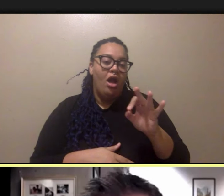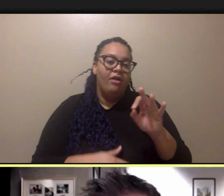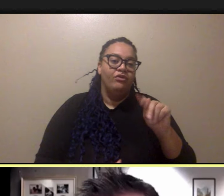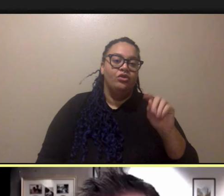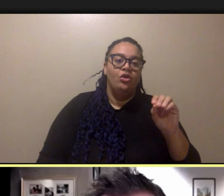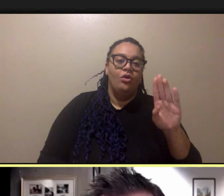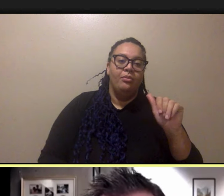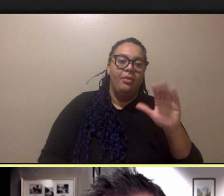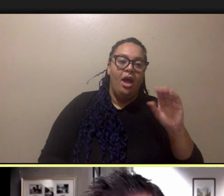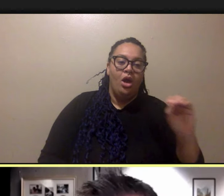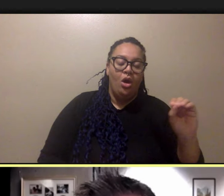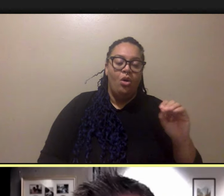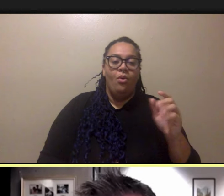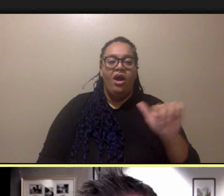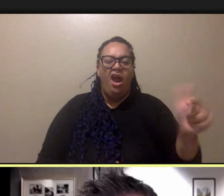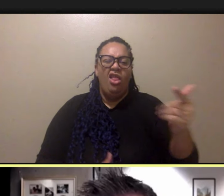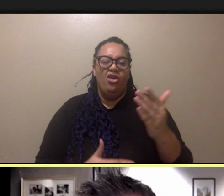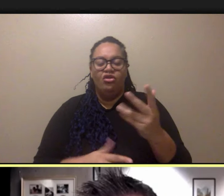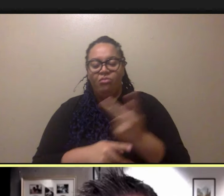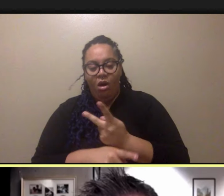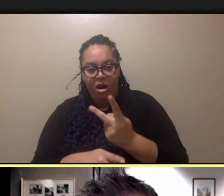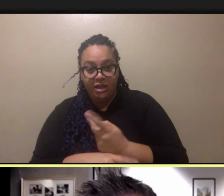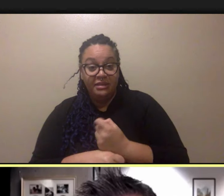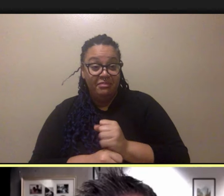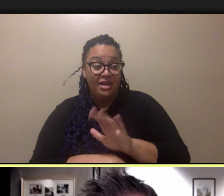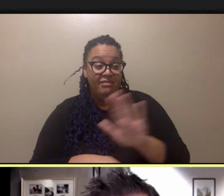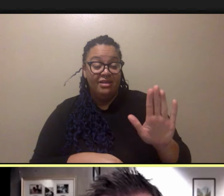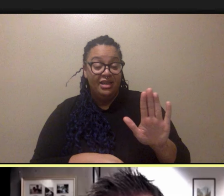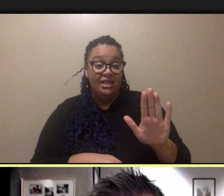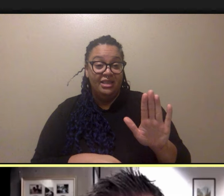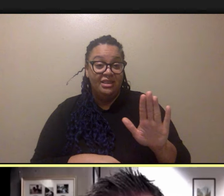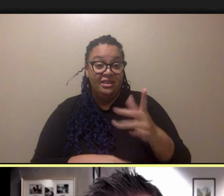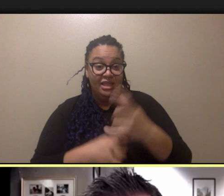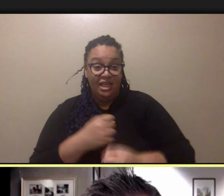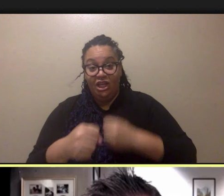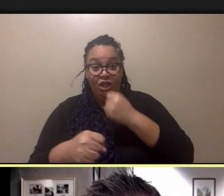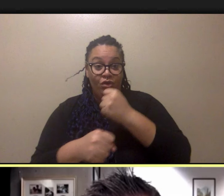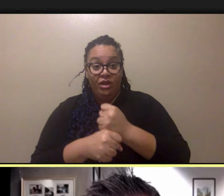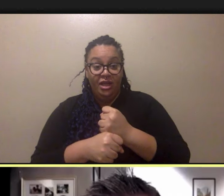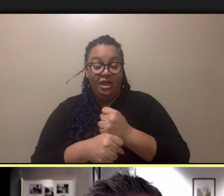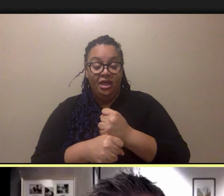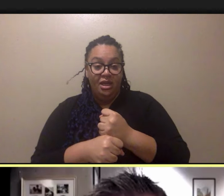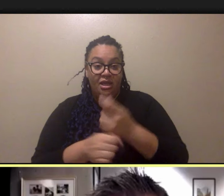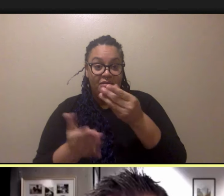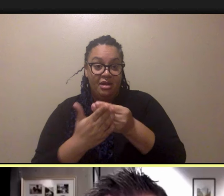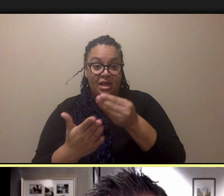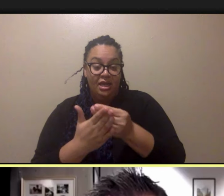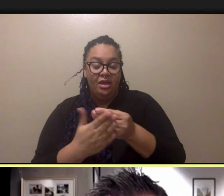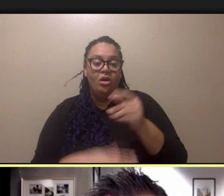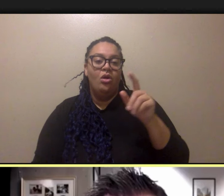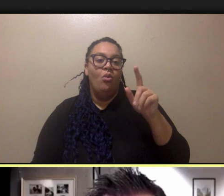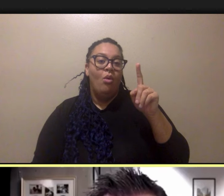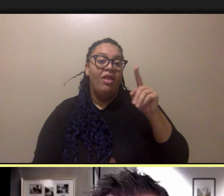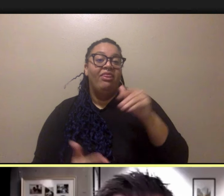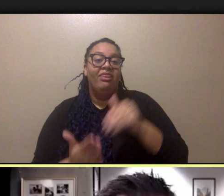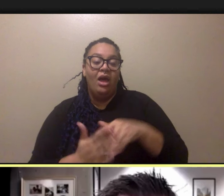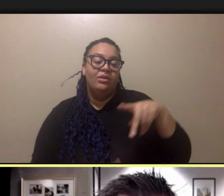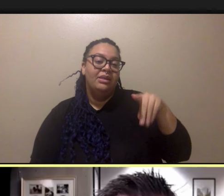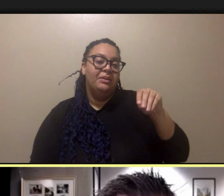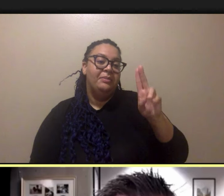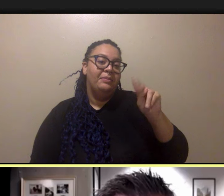cash crop goods that came out of Virginia made his annual income about £1,000 per year. So think about, you're a former